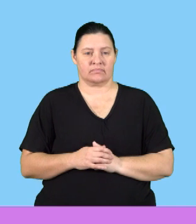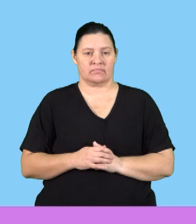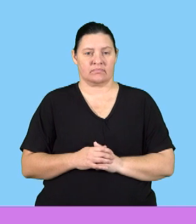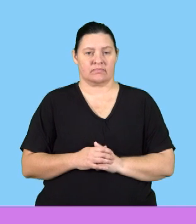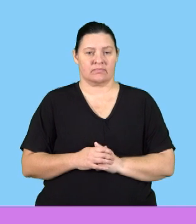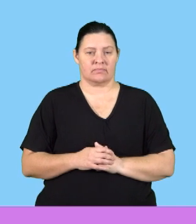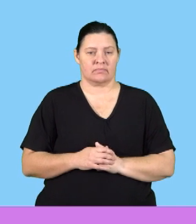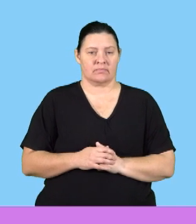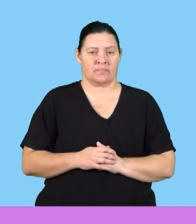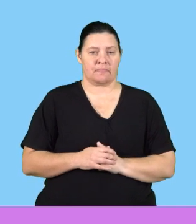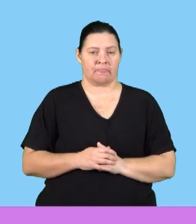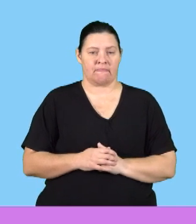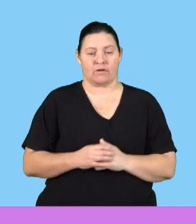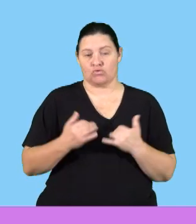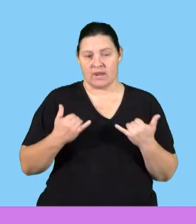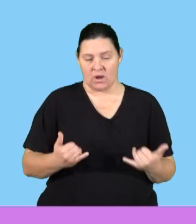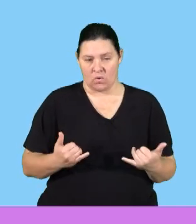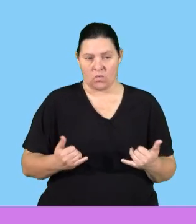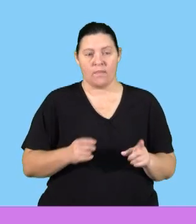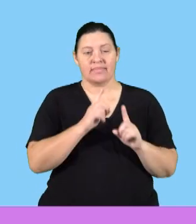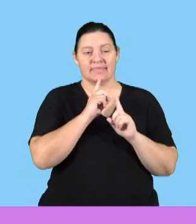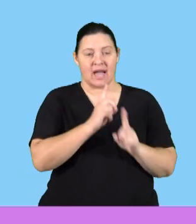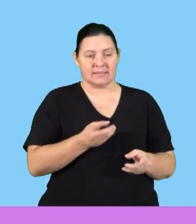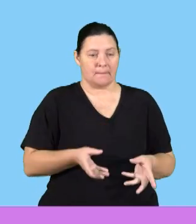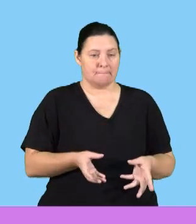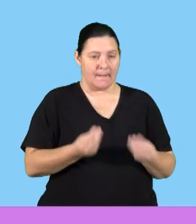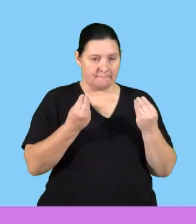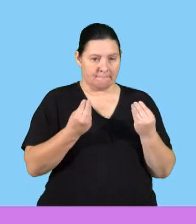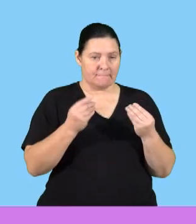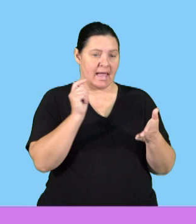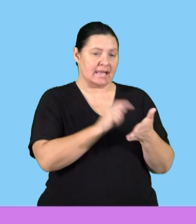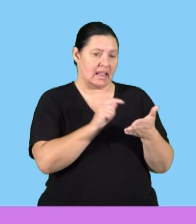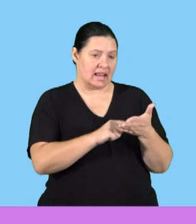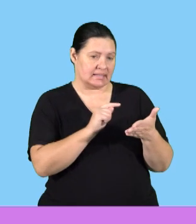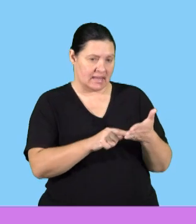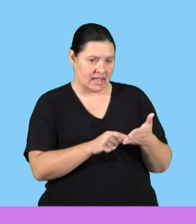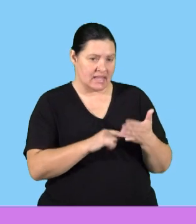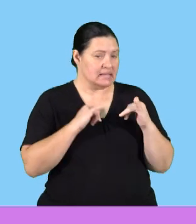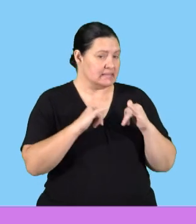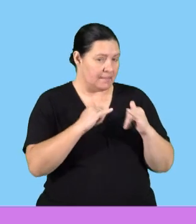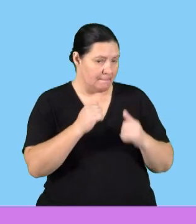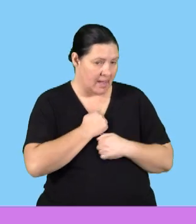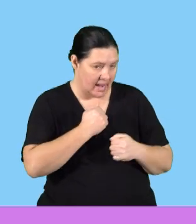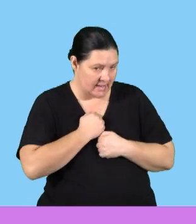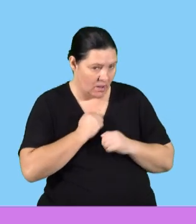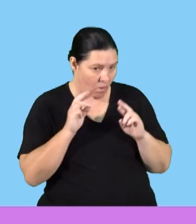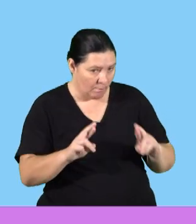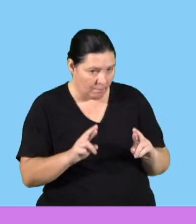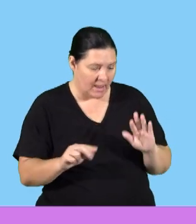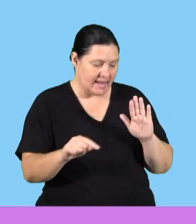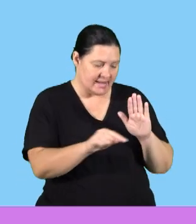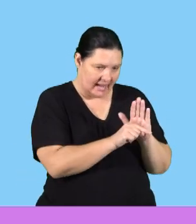it by 100. So now, the answer you got on the calculator, I hope is the same as